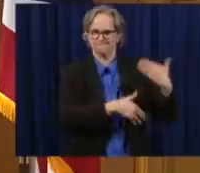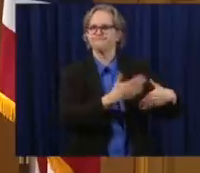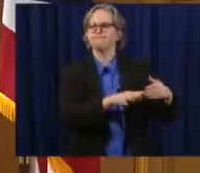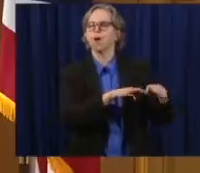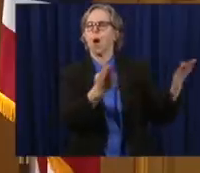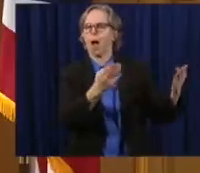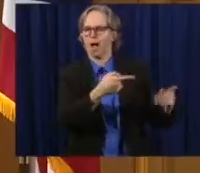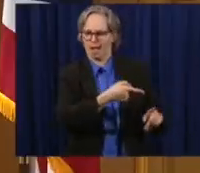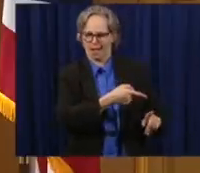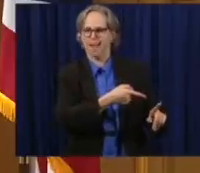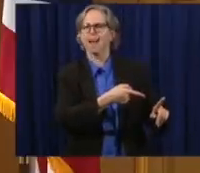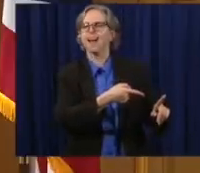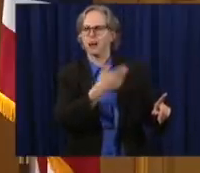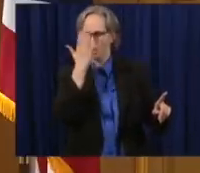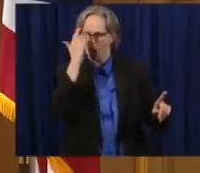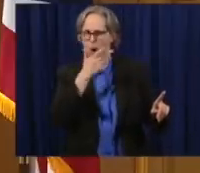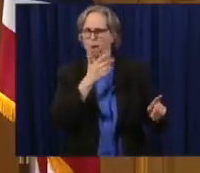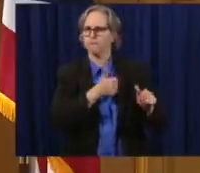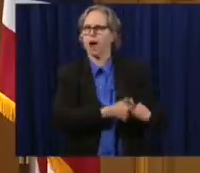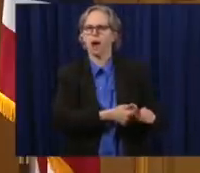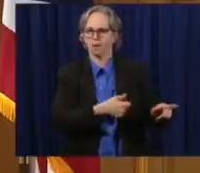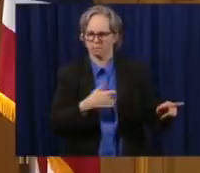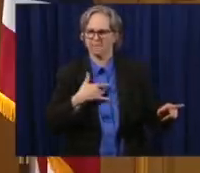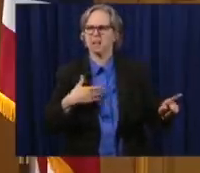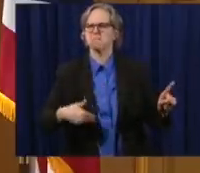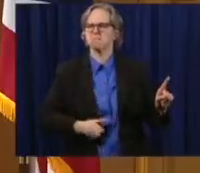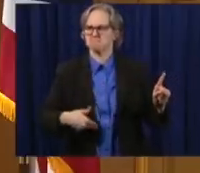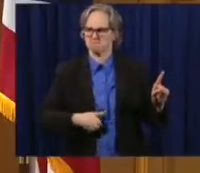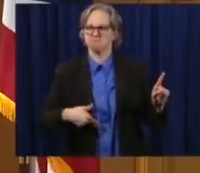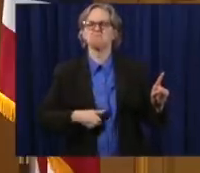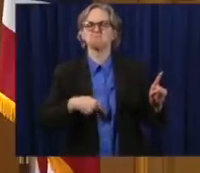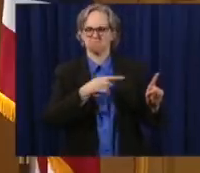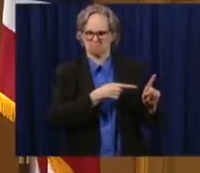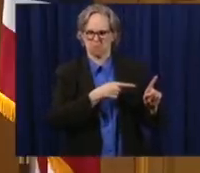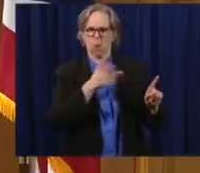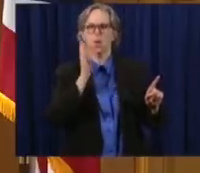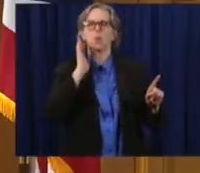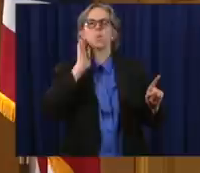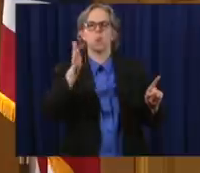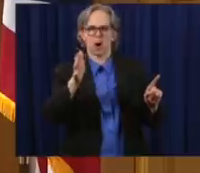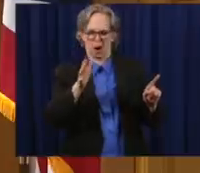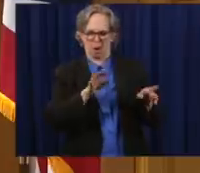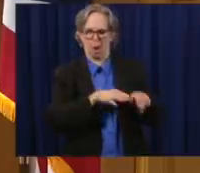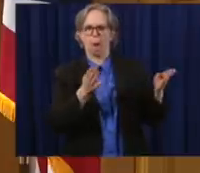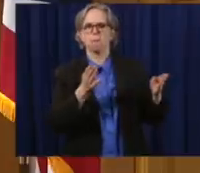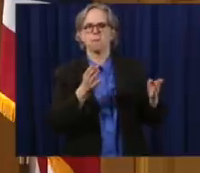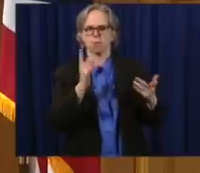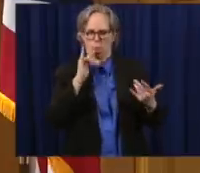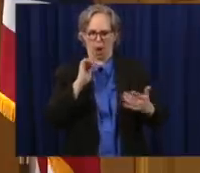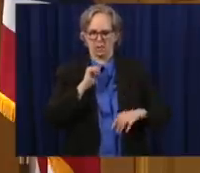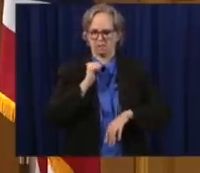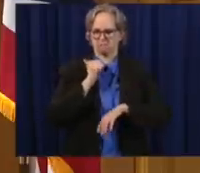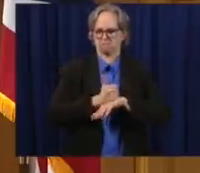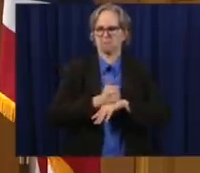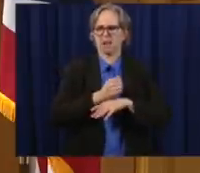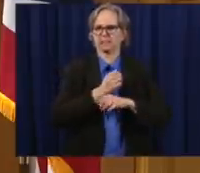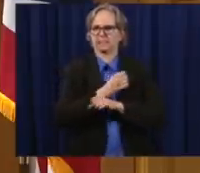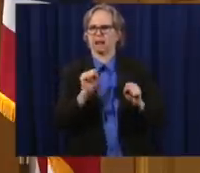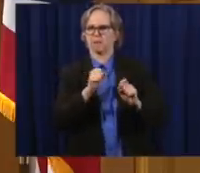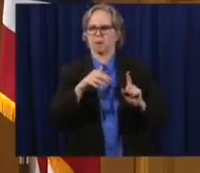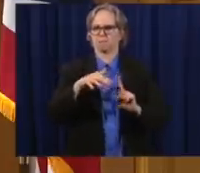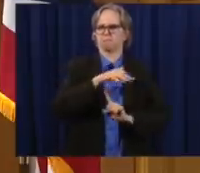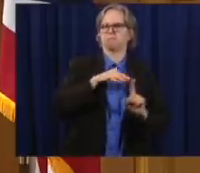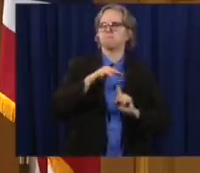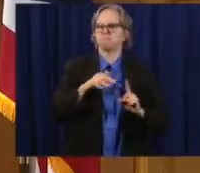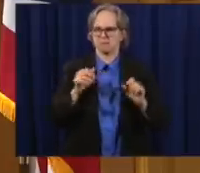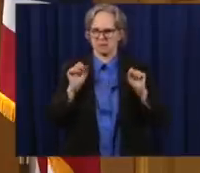reason to think that they will not be safe for their employees. The same way companies that are over